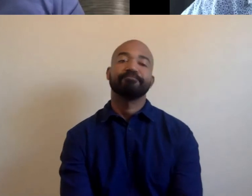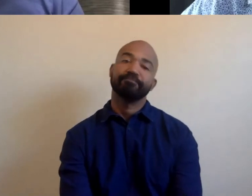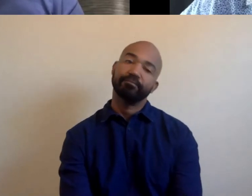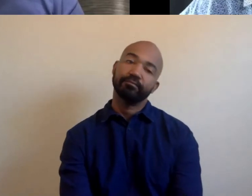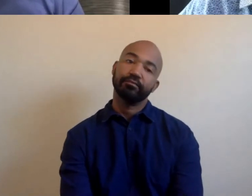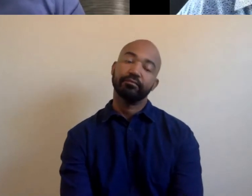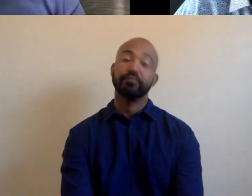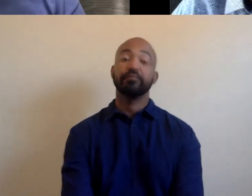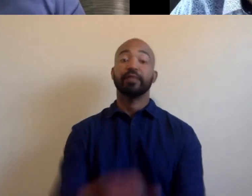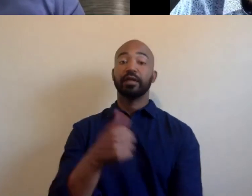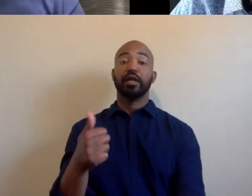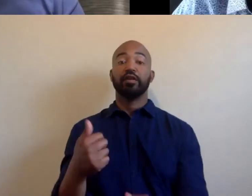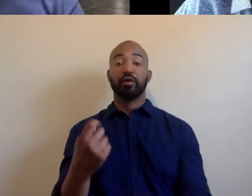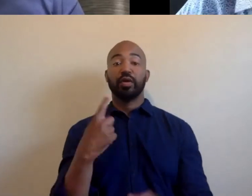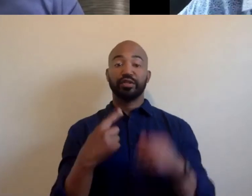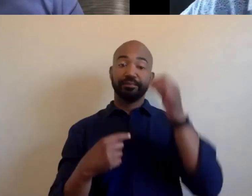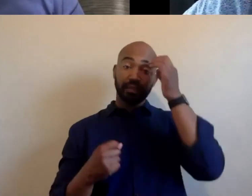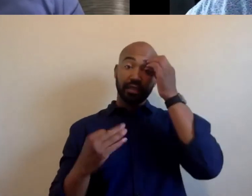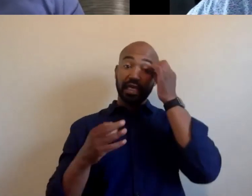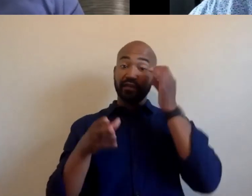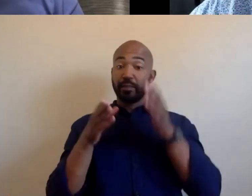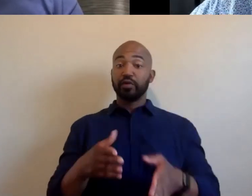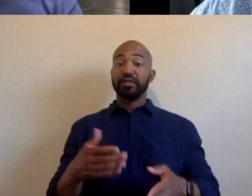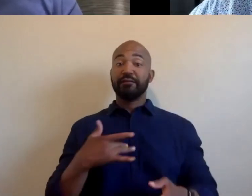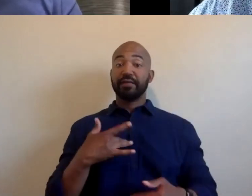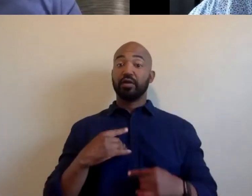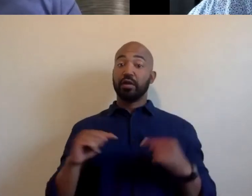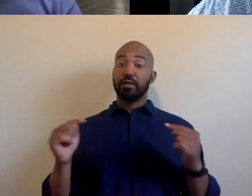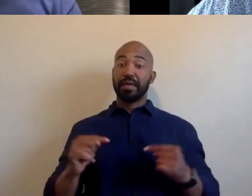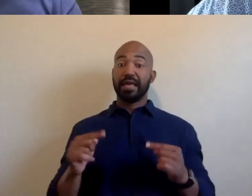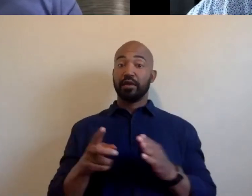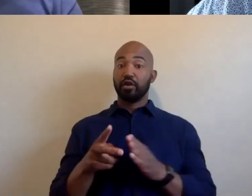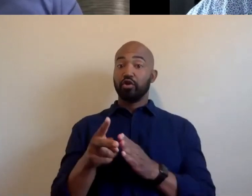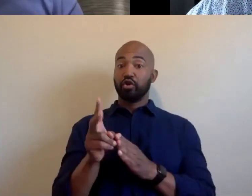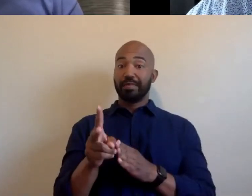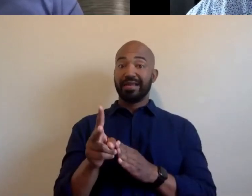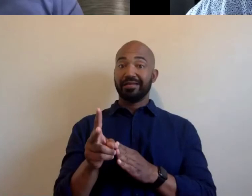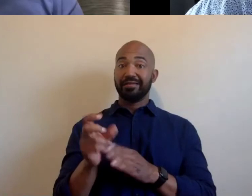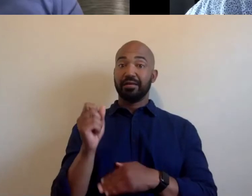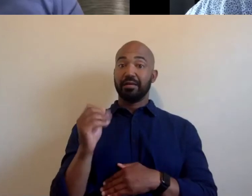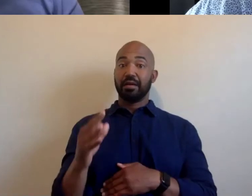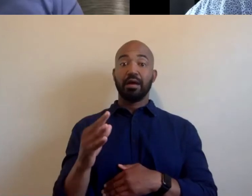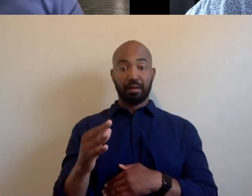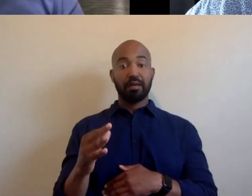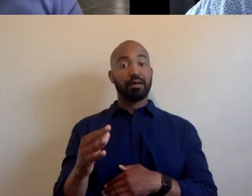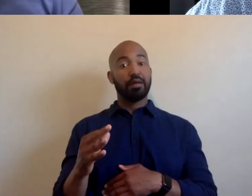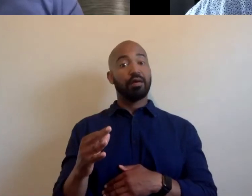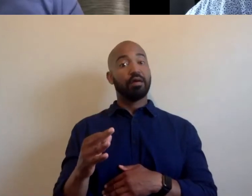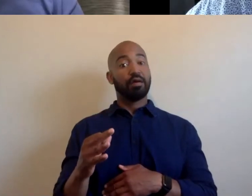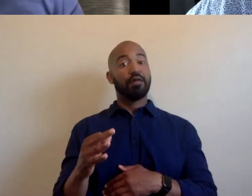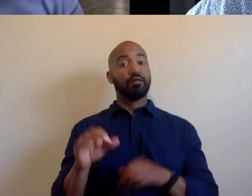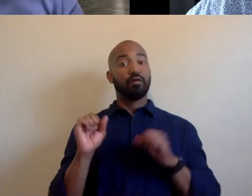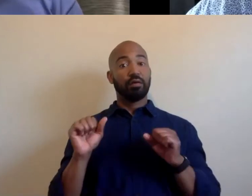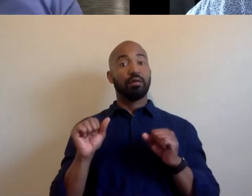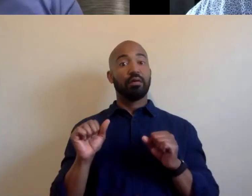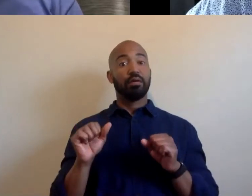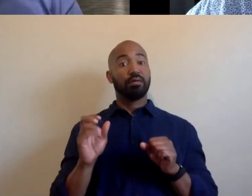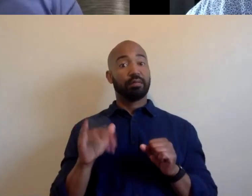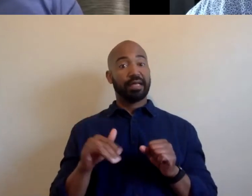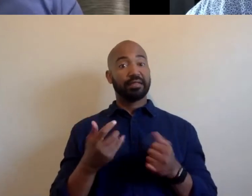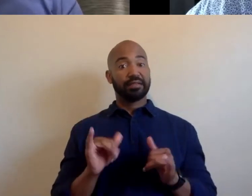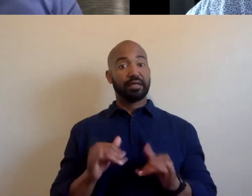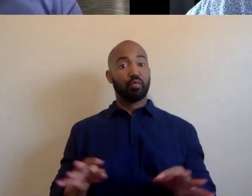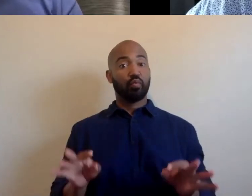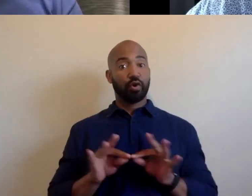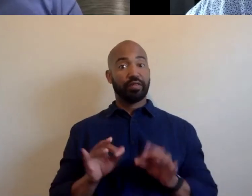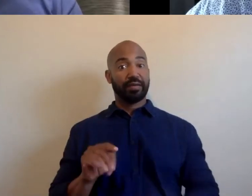So another question is, if someone feels pain after 2 minutes of exercise bike use, is it still worthwhile? That's a